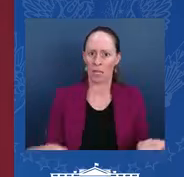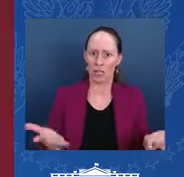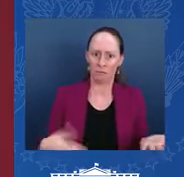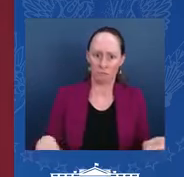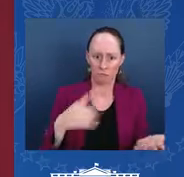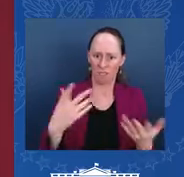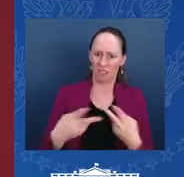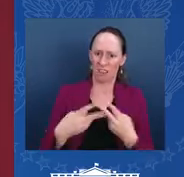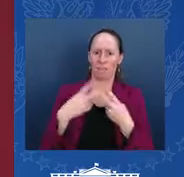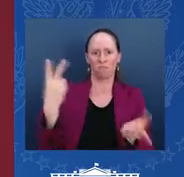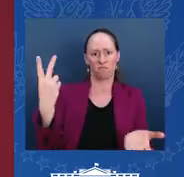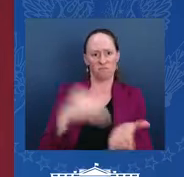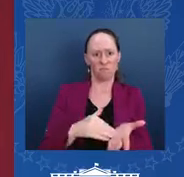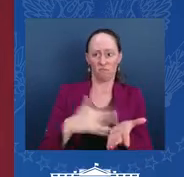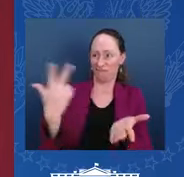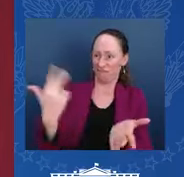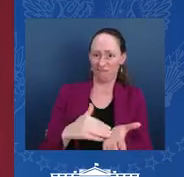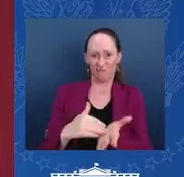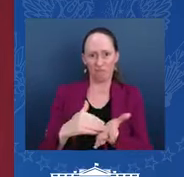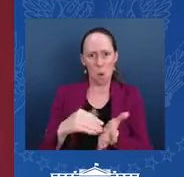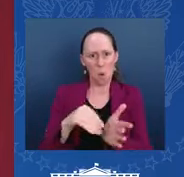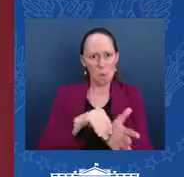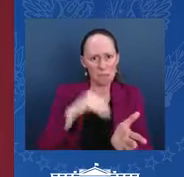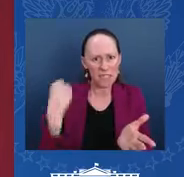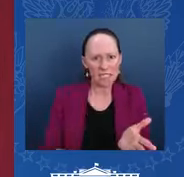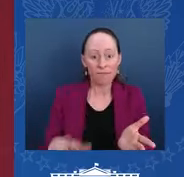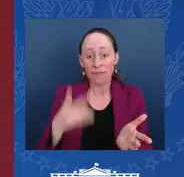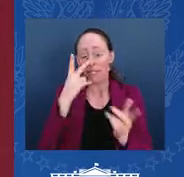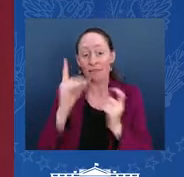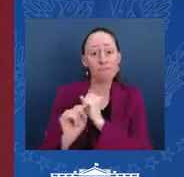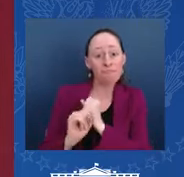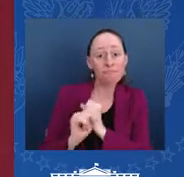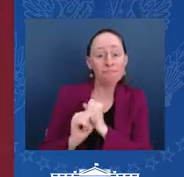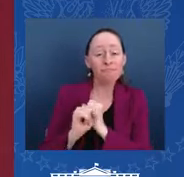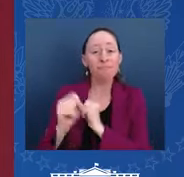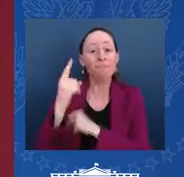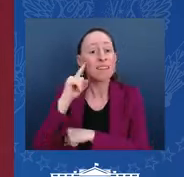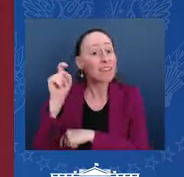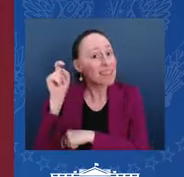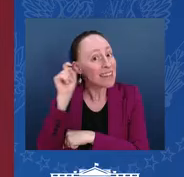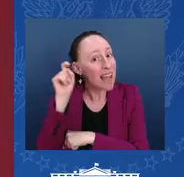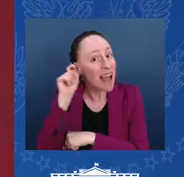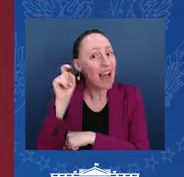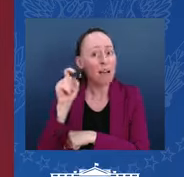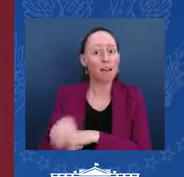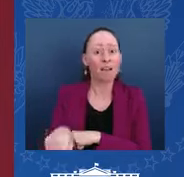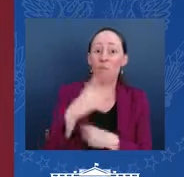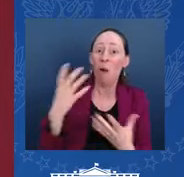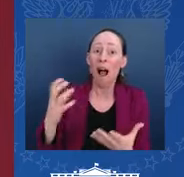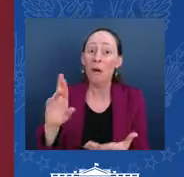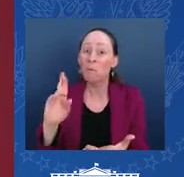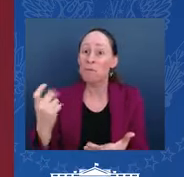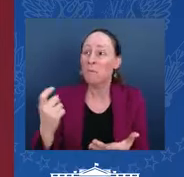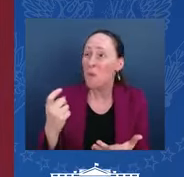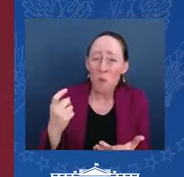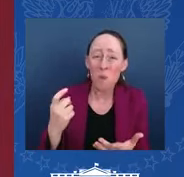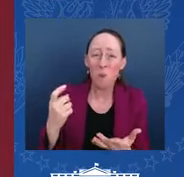advertising television. You go for the prescription drug, hearing aid, it's $3,060 or some whatever the number, over